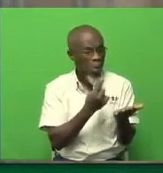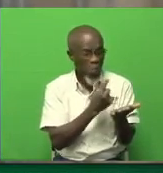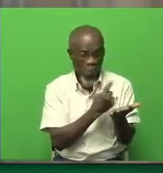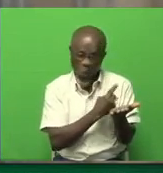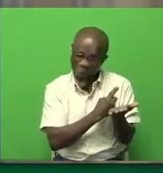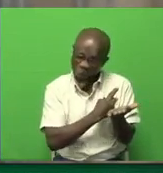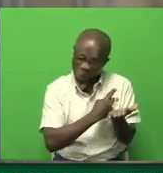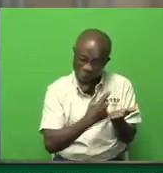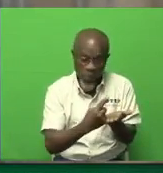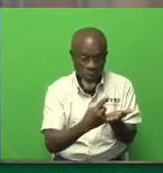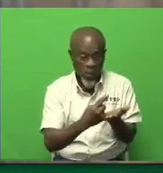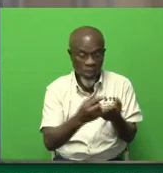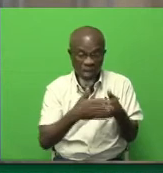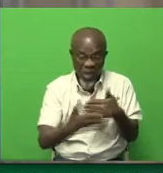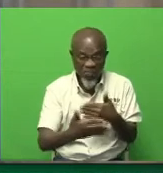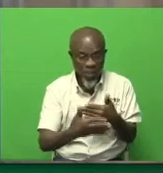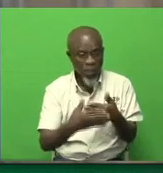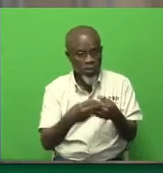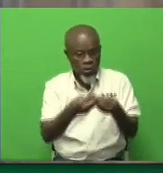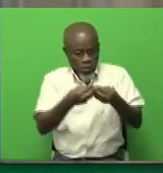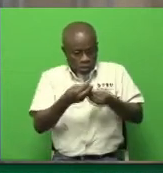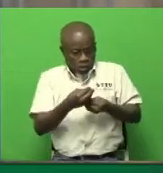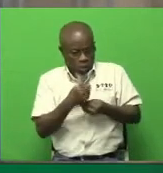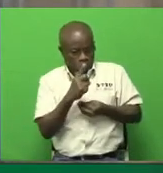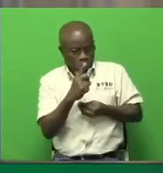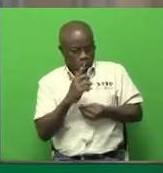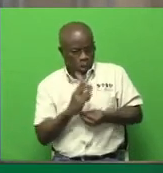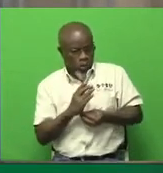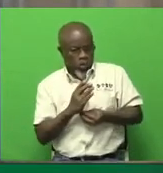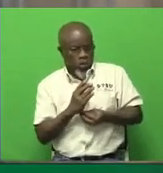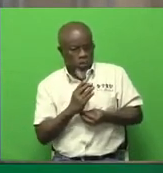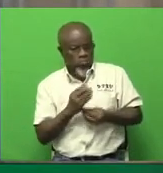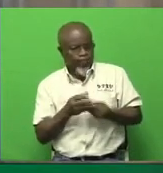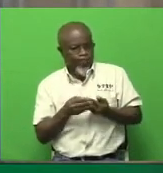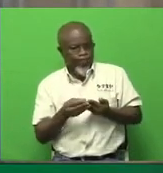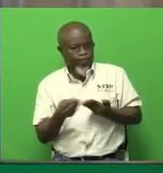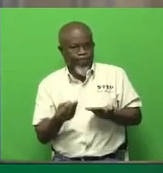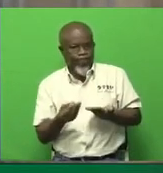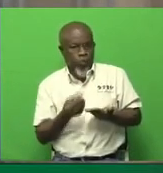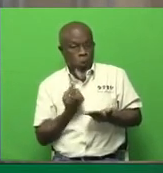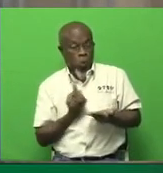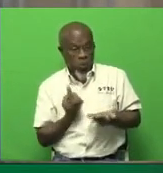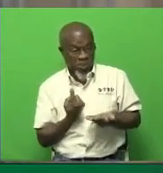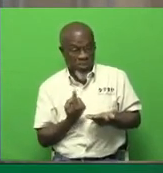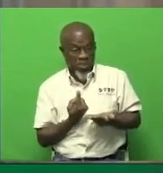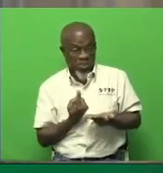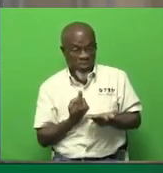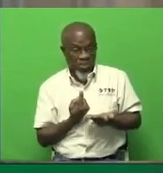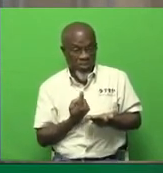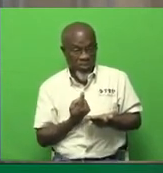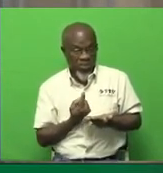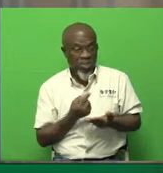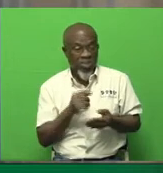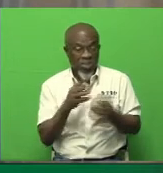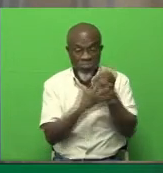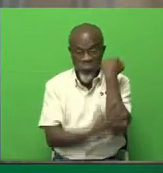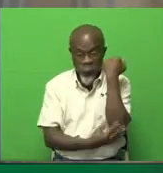dollars they pour her feelings to you know come down from there the poor have feelings too